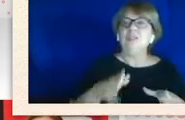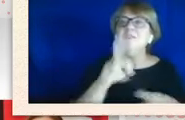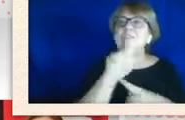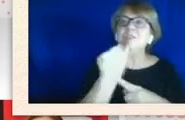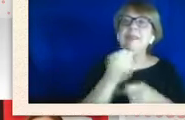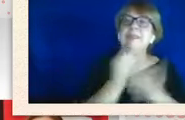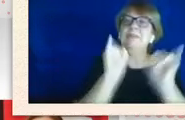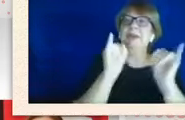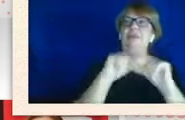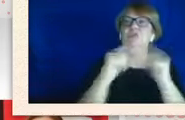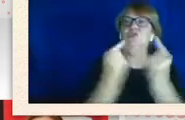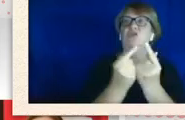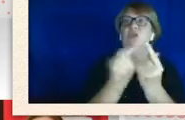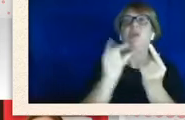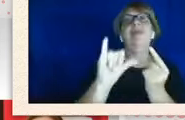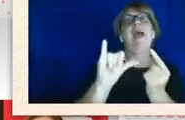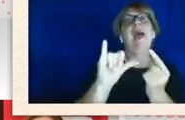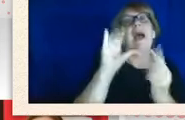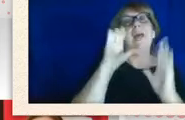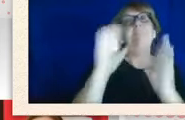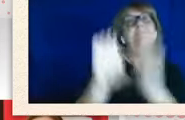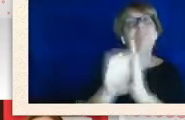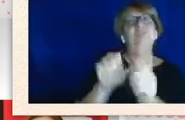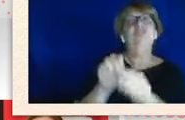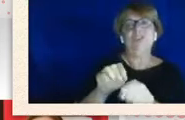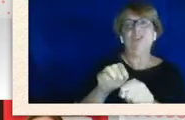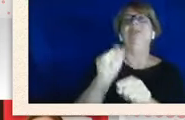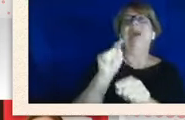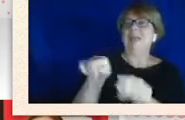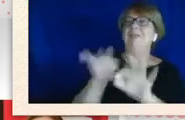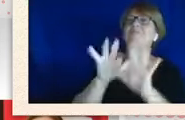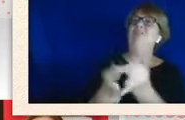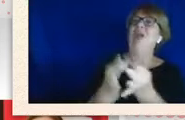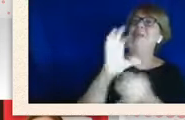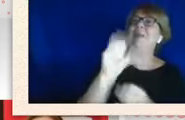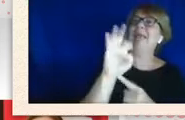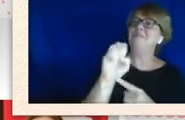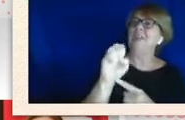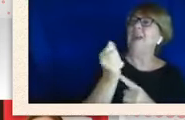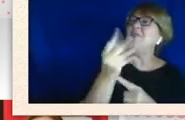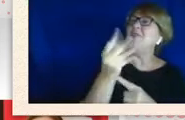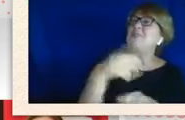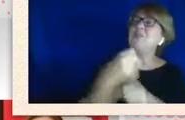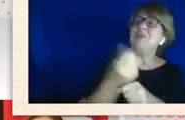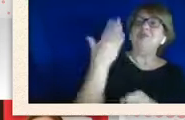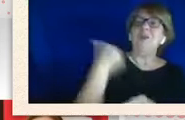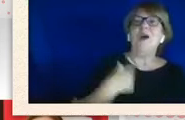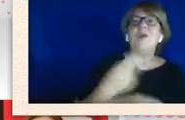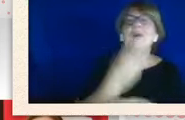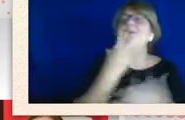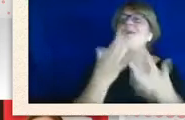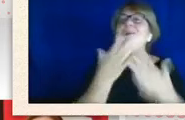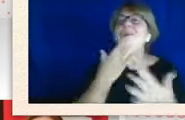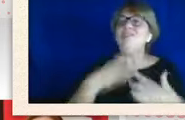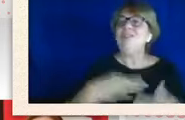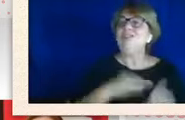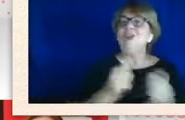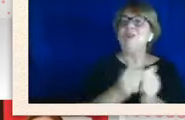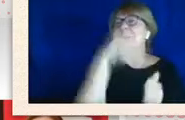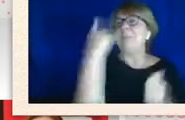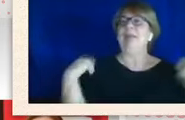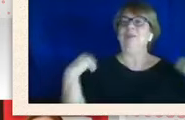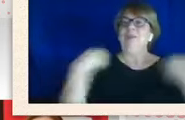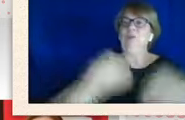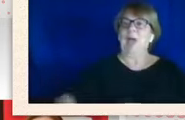the picture of me is at Family Cafe a couple of years ago. I'm wearing a colorful shirt with a black sweater over it with my